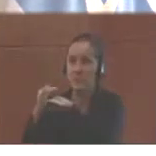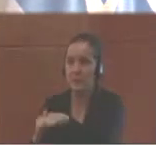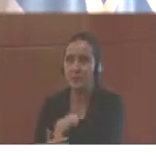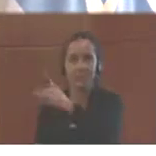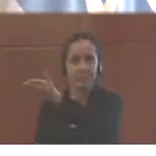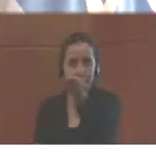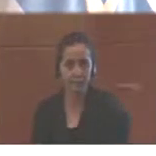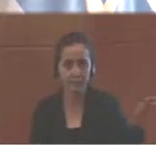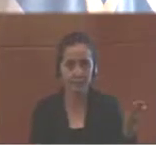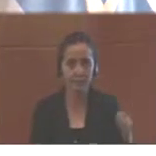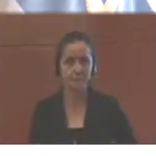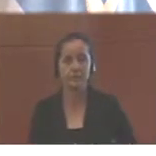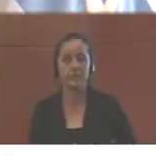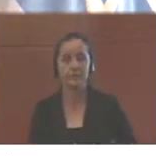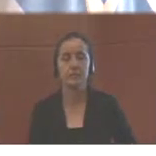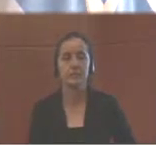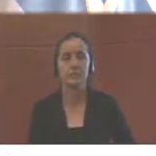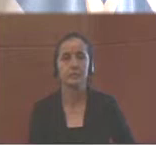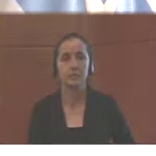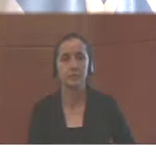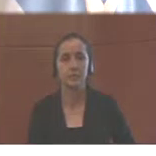caballeros.